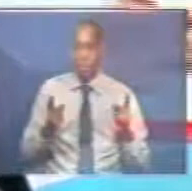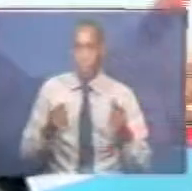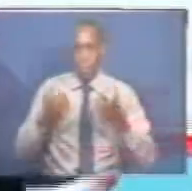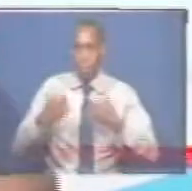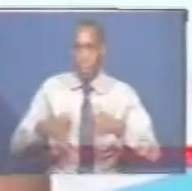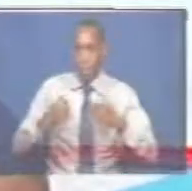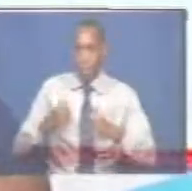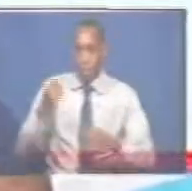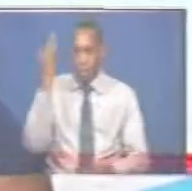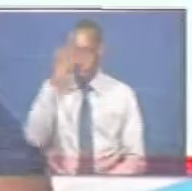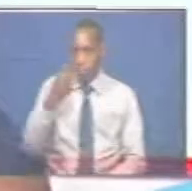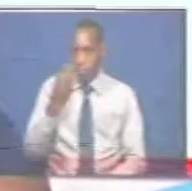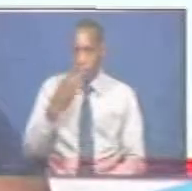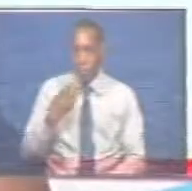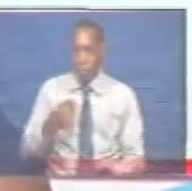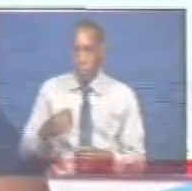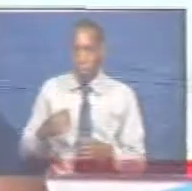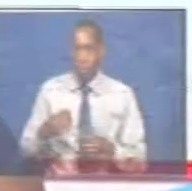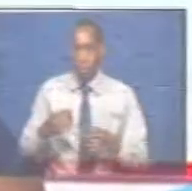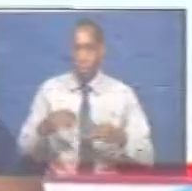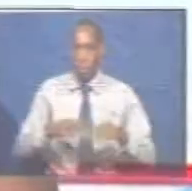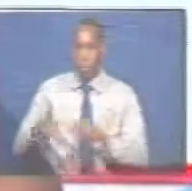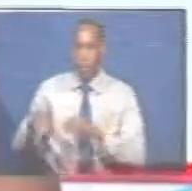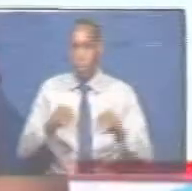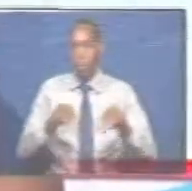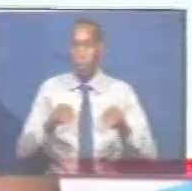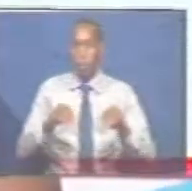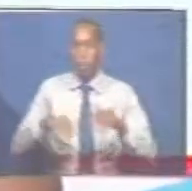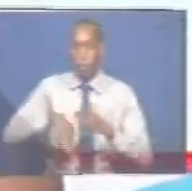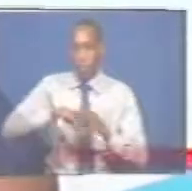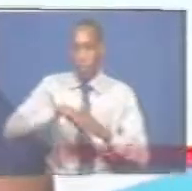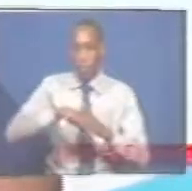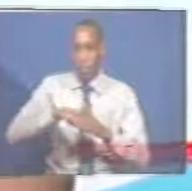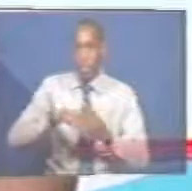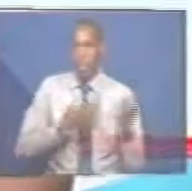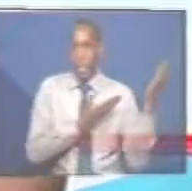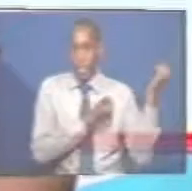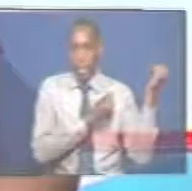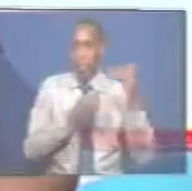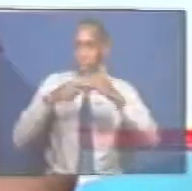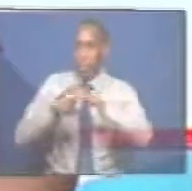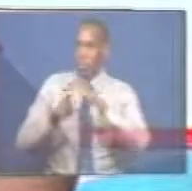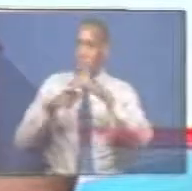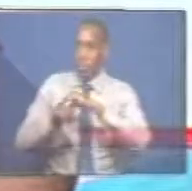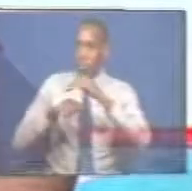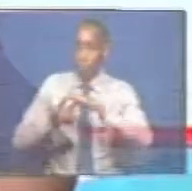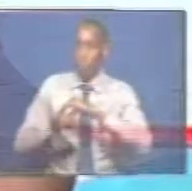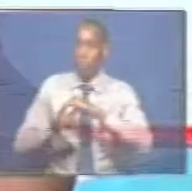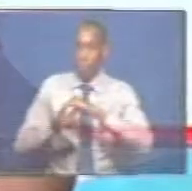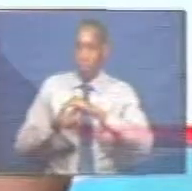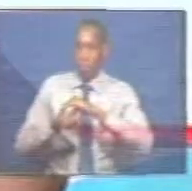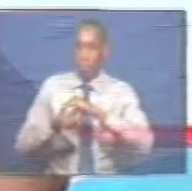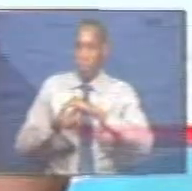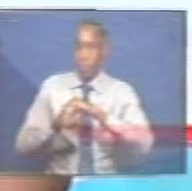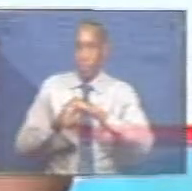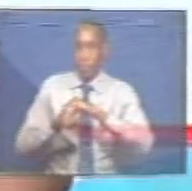attacking football. So I expect us to score goals. I expect us to score goals. Uh-huh. And we have got a